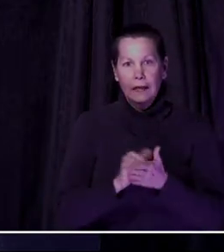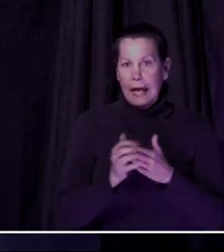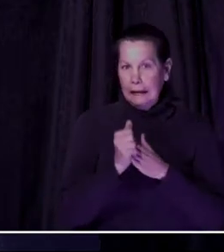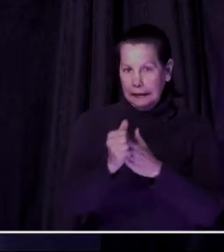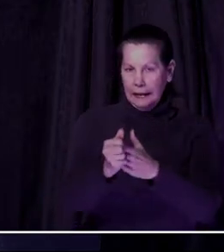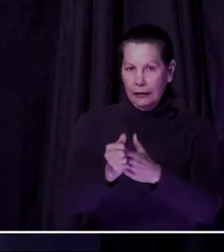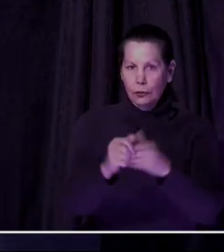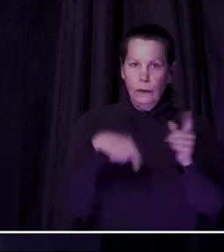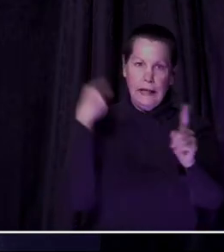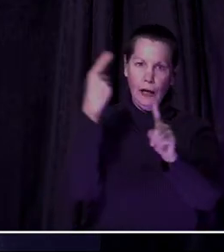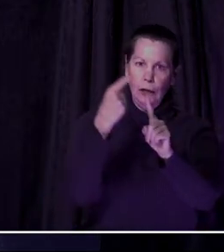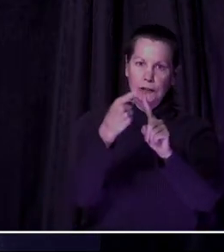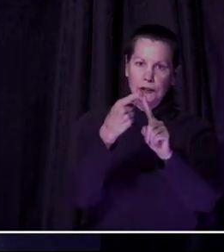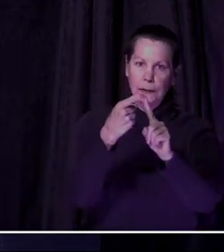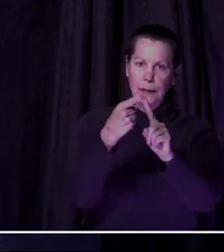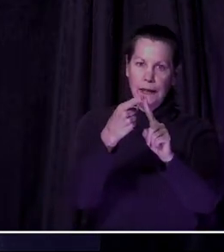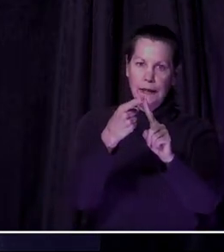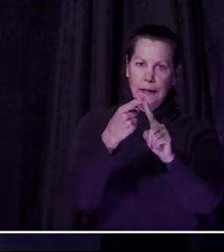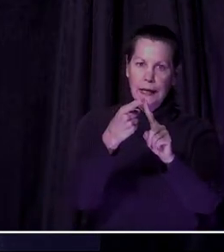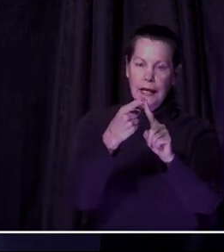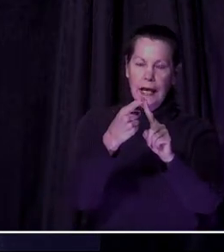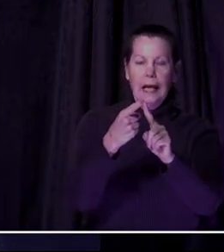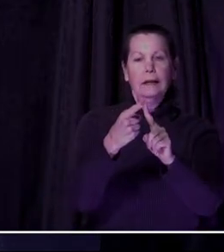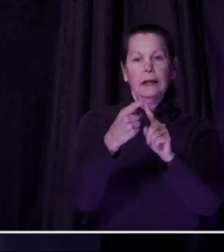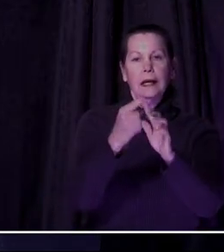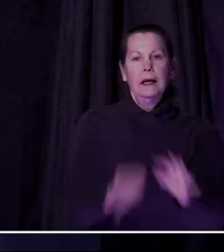the ultimate and main reason